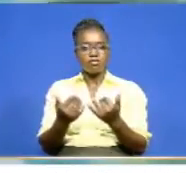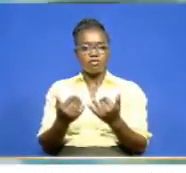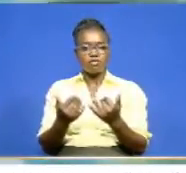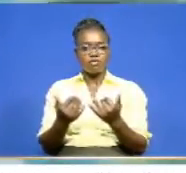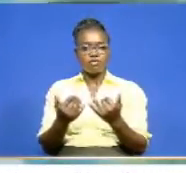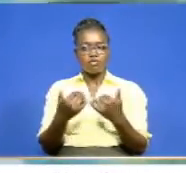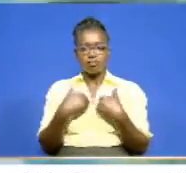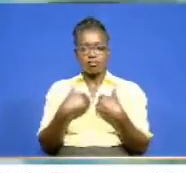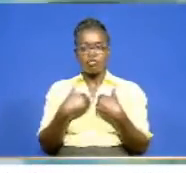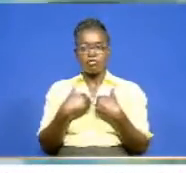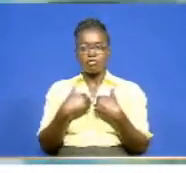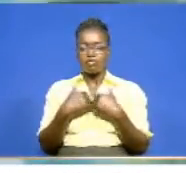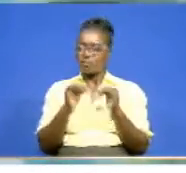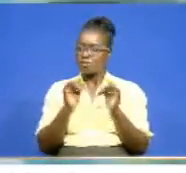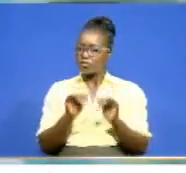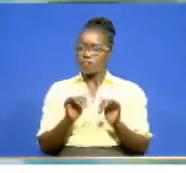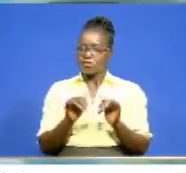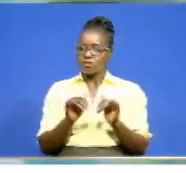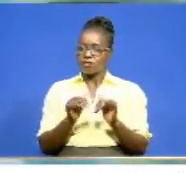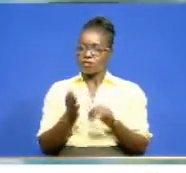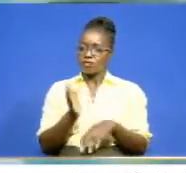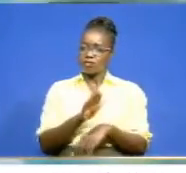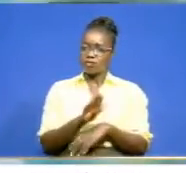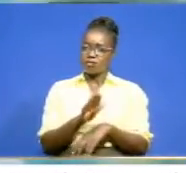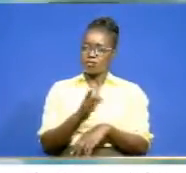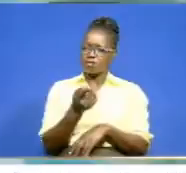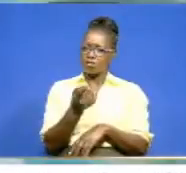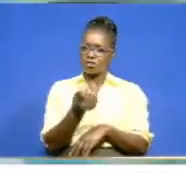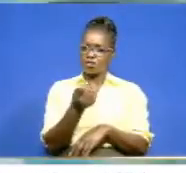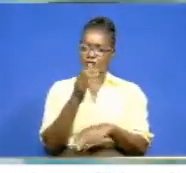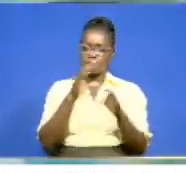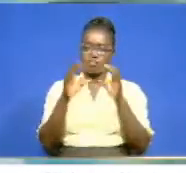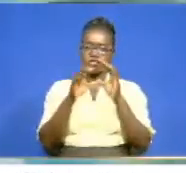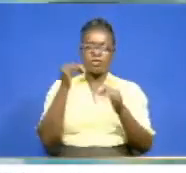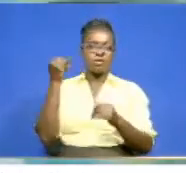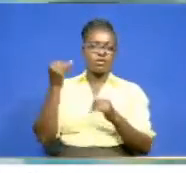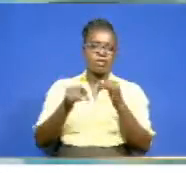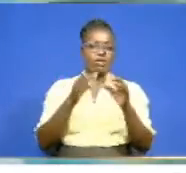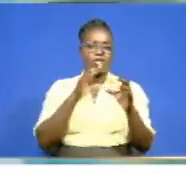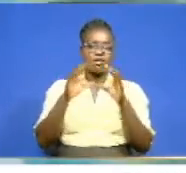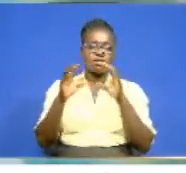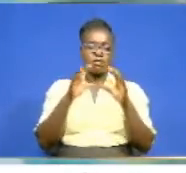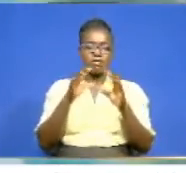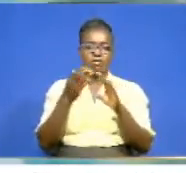Well, don't go too far, because we'll resume with another conversation, last conversation,